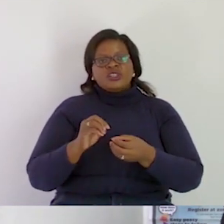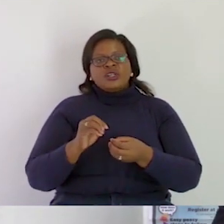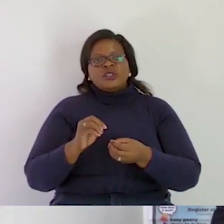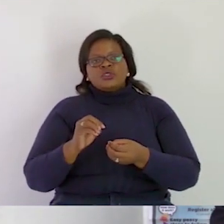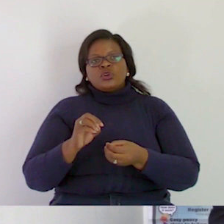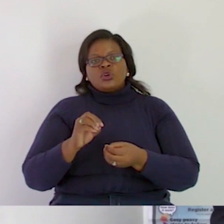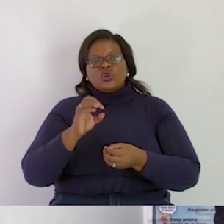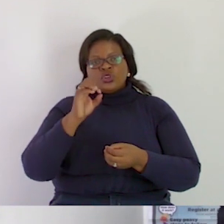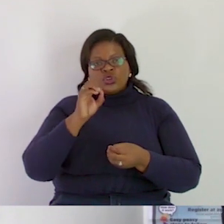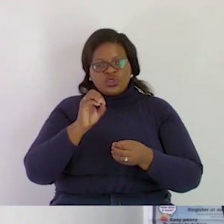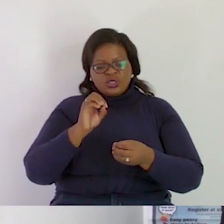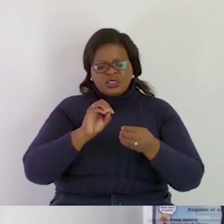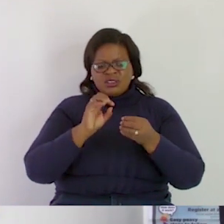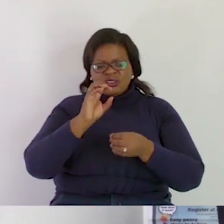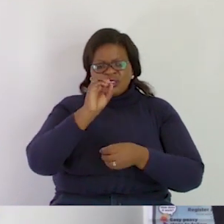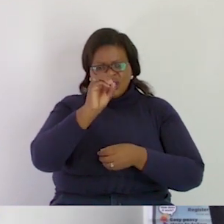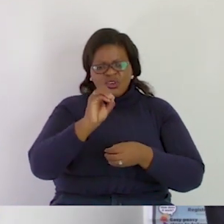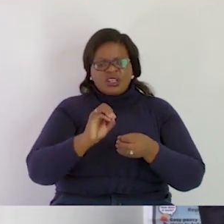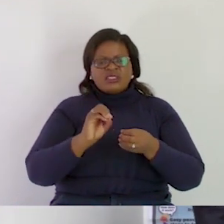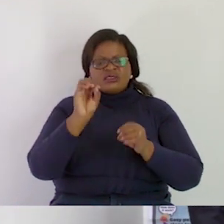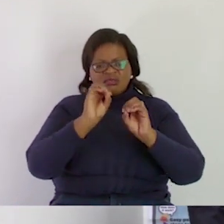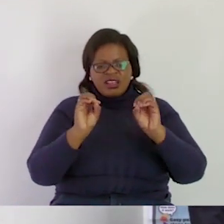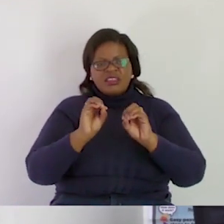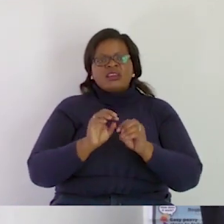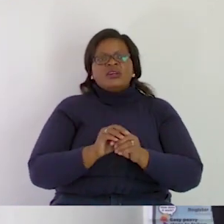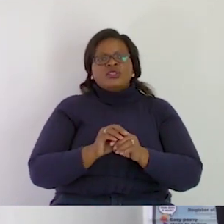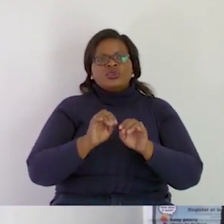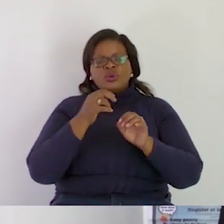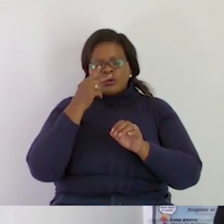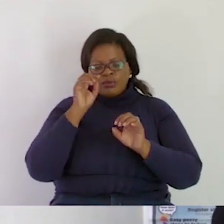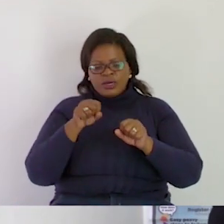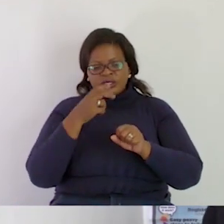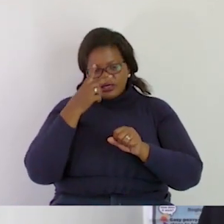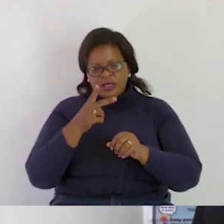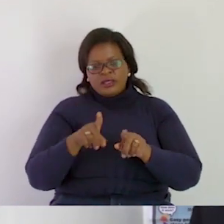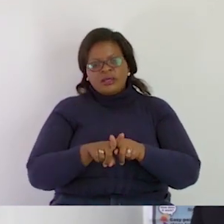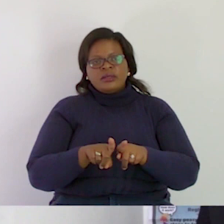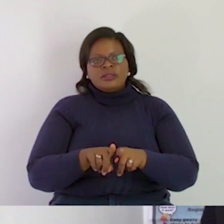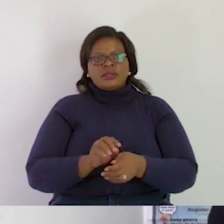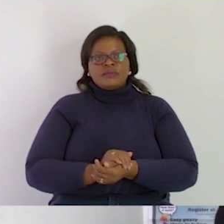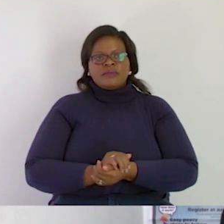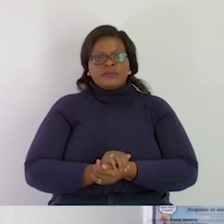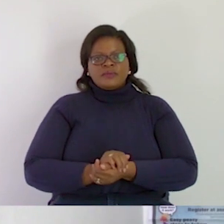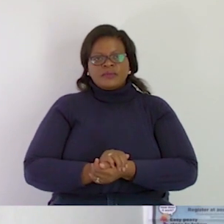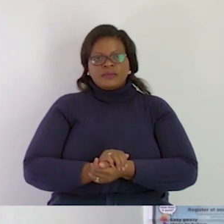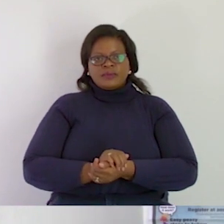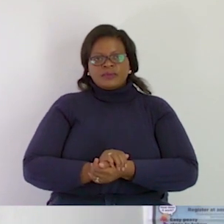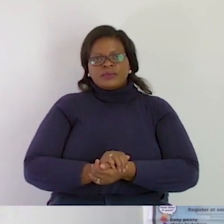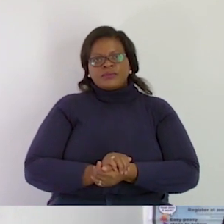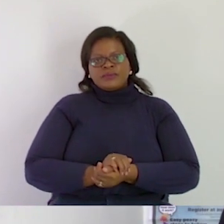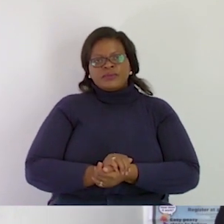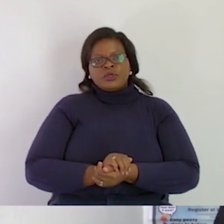it's nothing, so you must understand it from that angle. 0 is an identity element